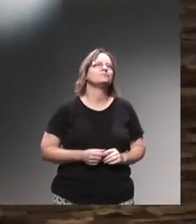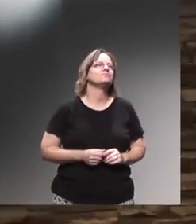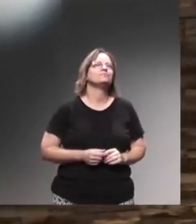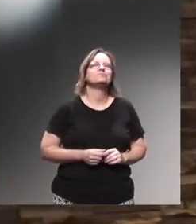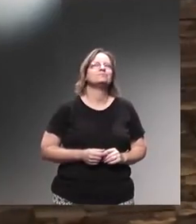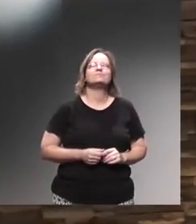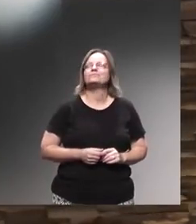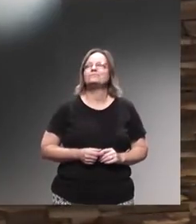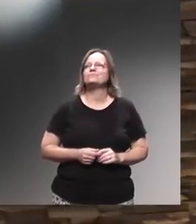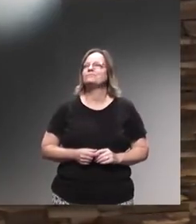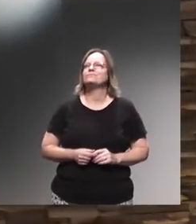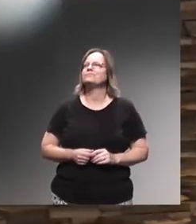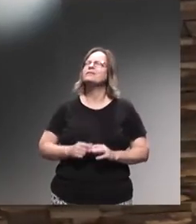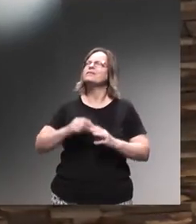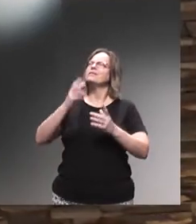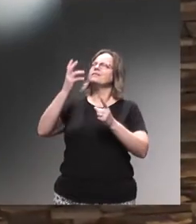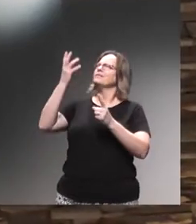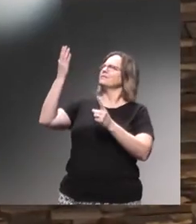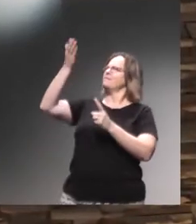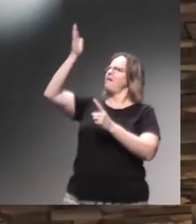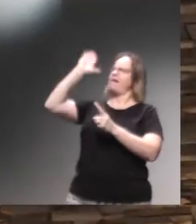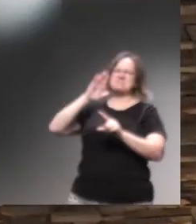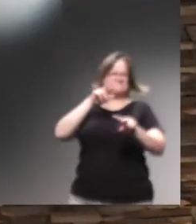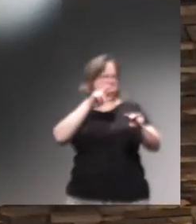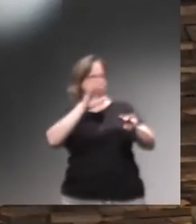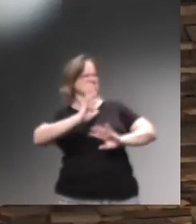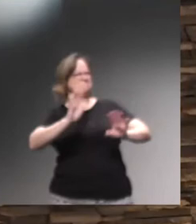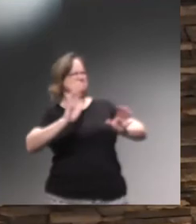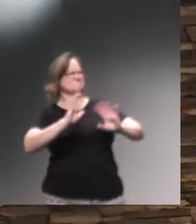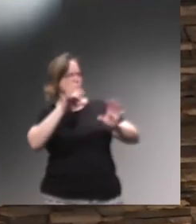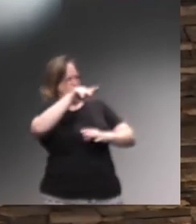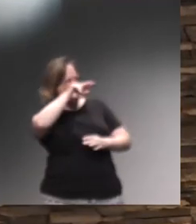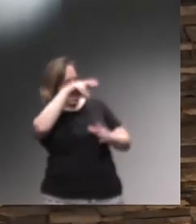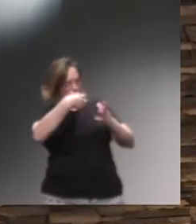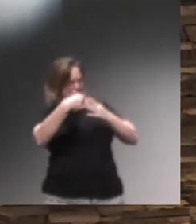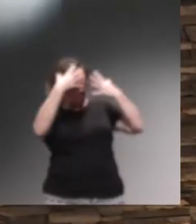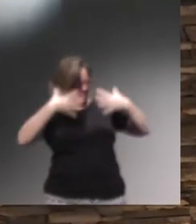using to define what's going to make a great, strong king.